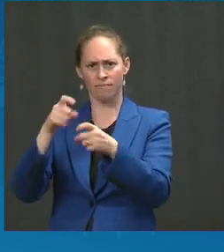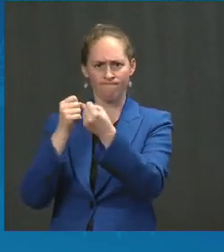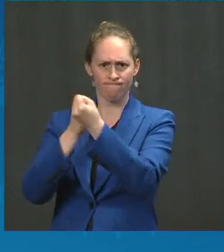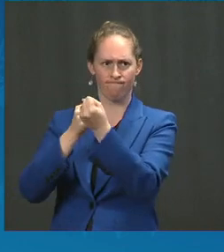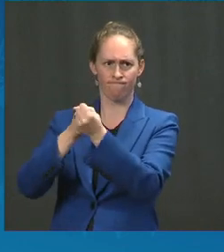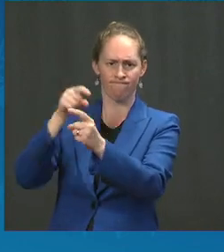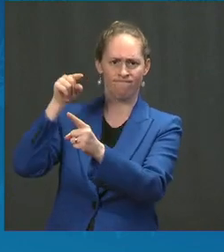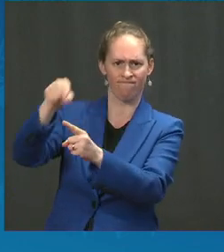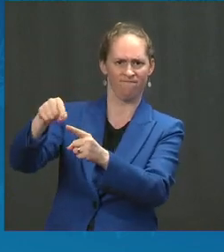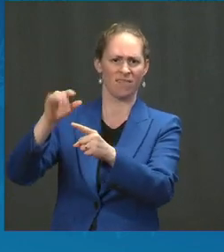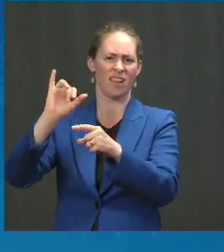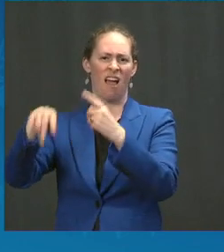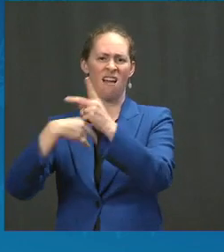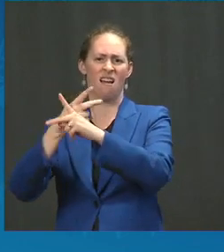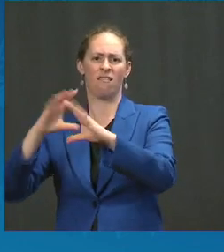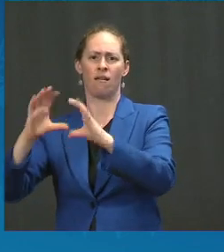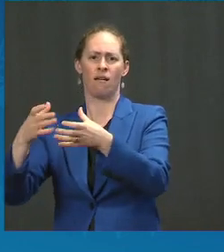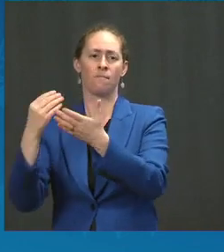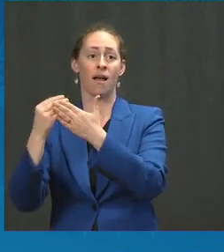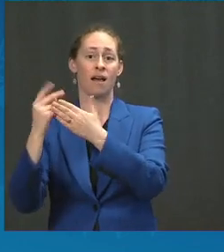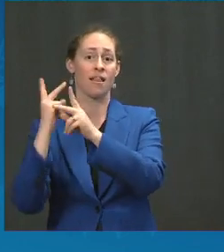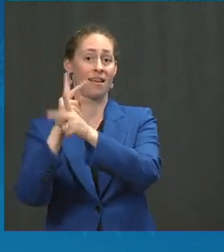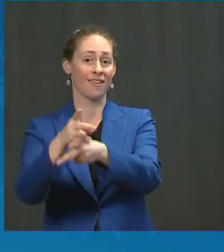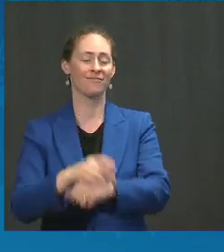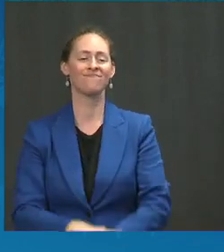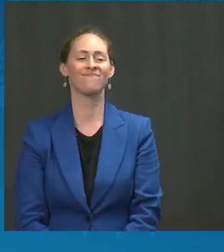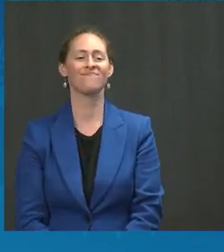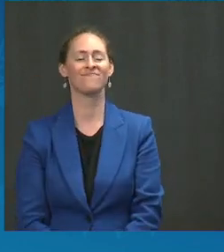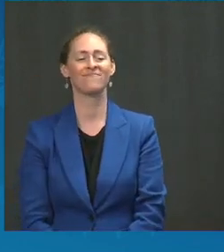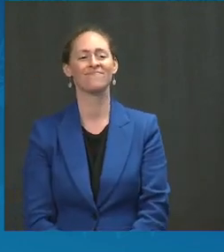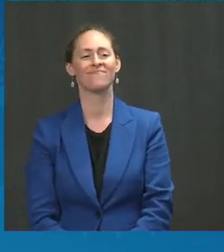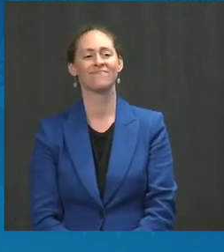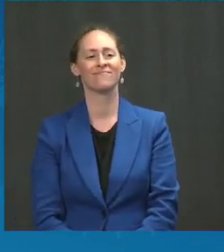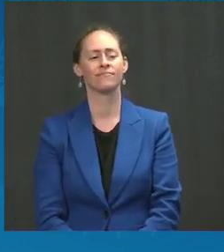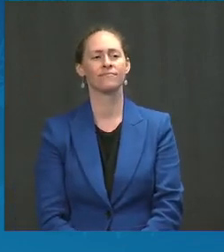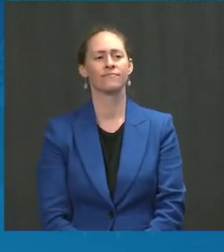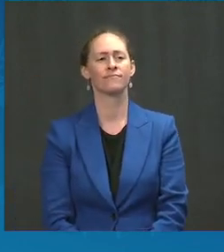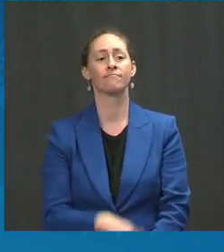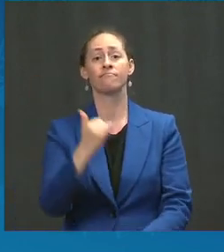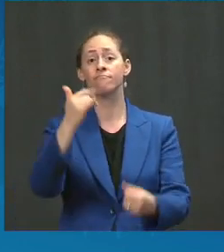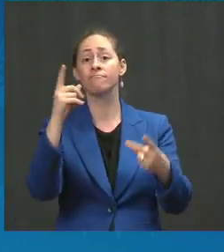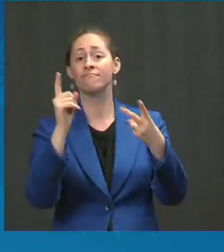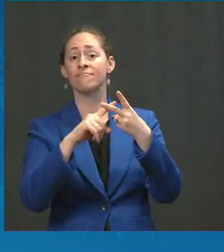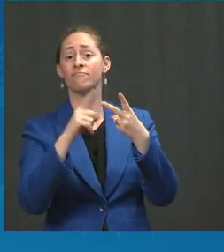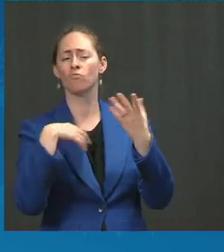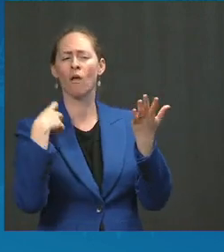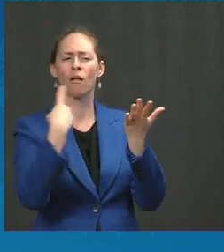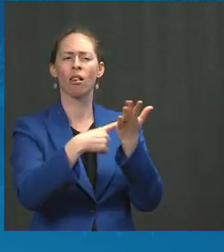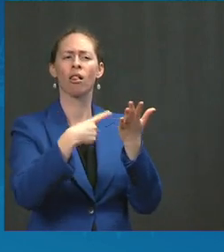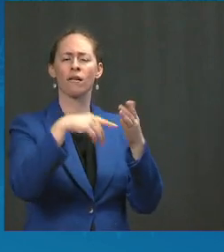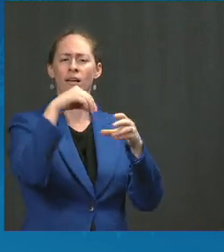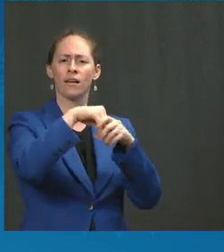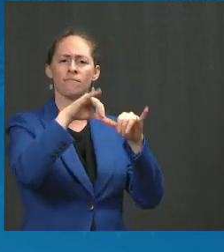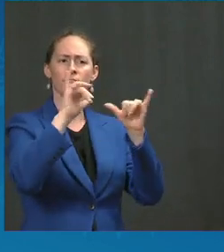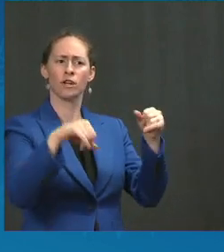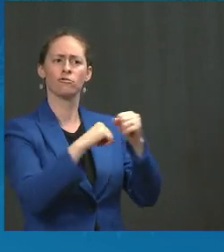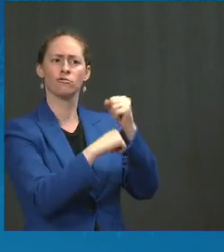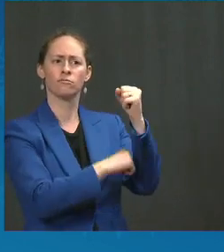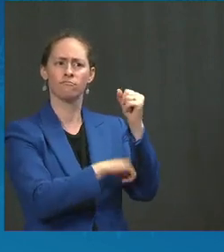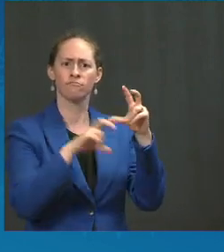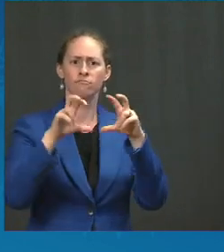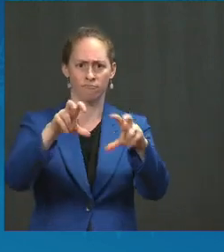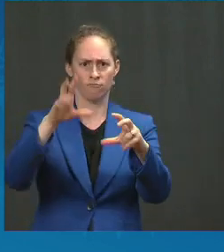focus for us. Second, we will invest in the infrastructure that supports your growth. So we've had a lot